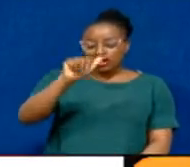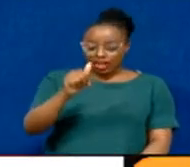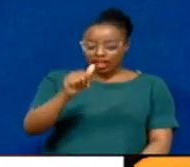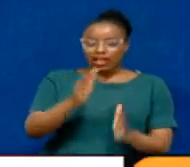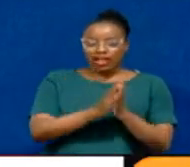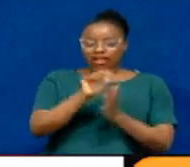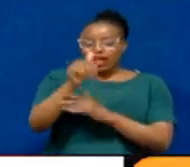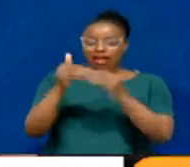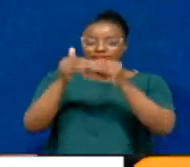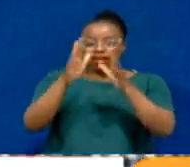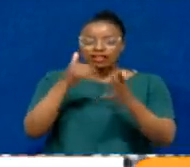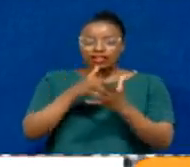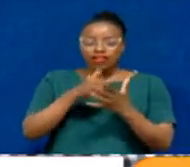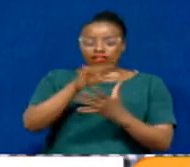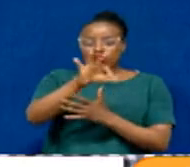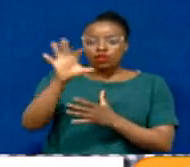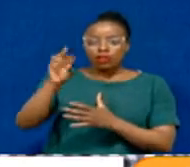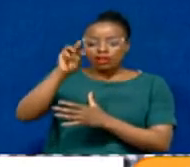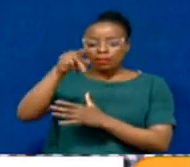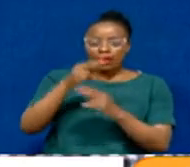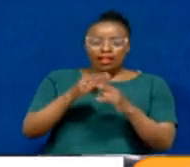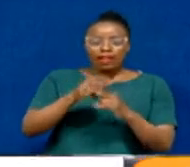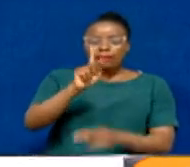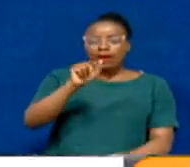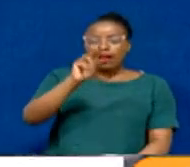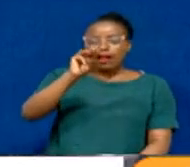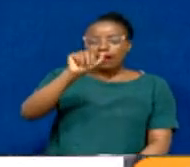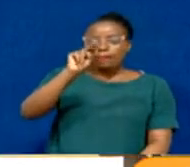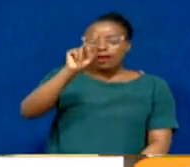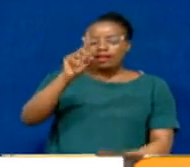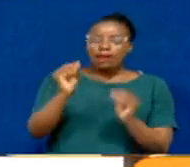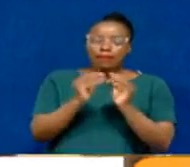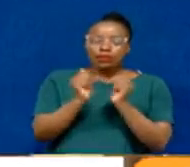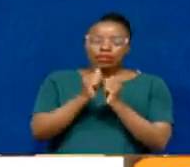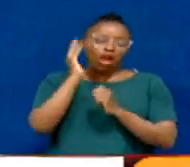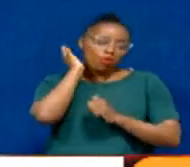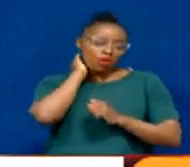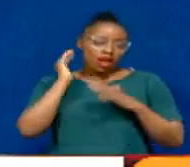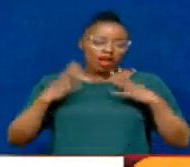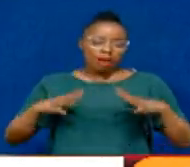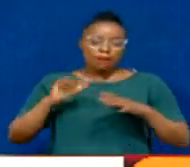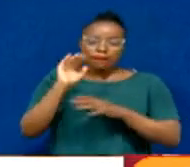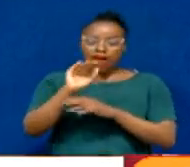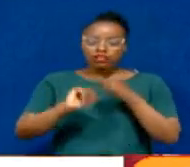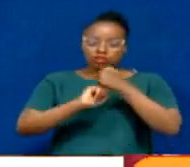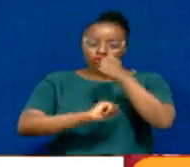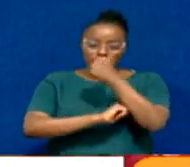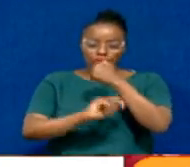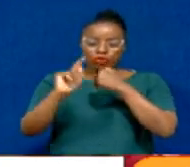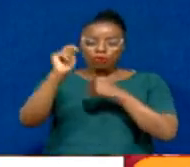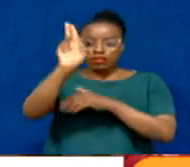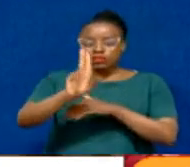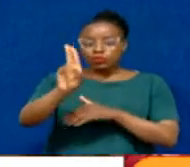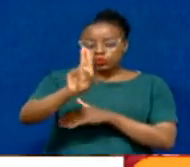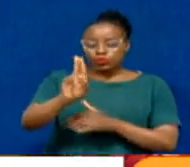together with other leaders, including nominated MP Maina Kamanda, met Murang’a residents, asking them to rally behind President